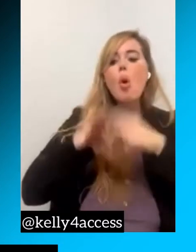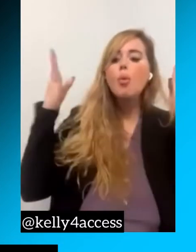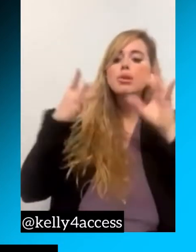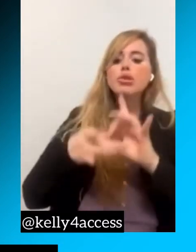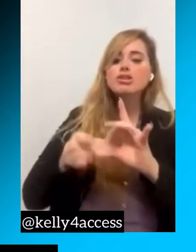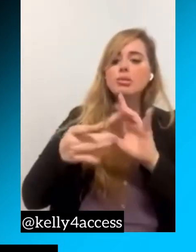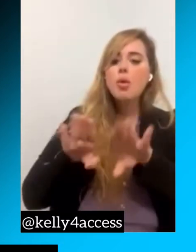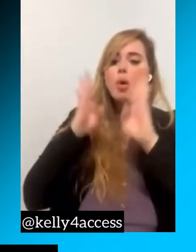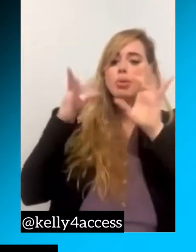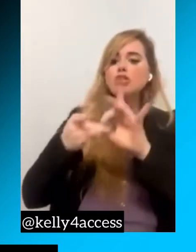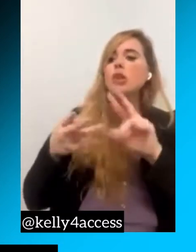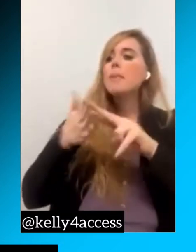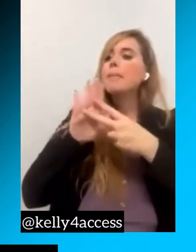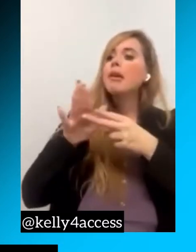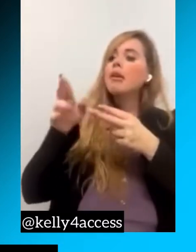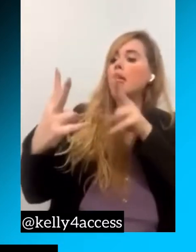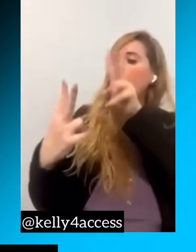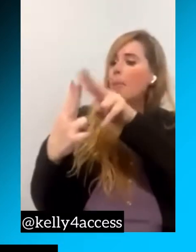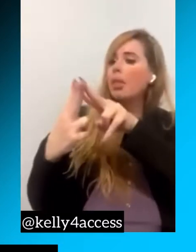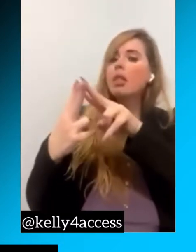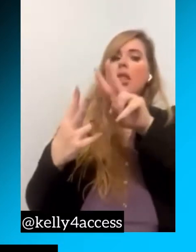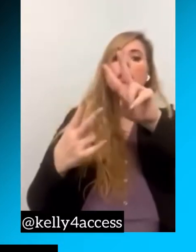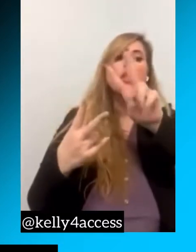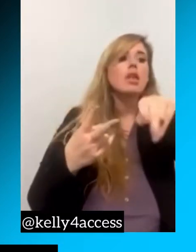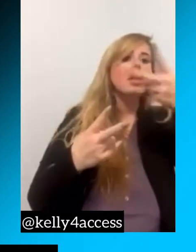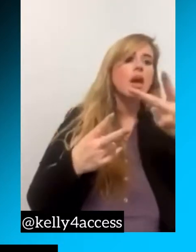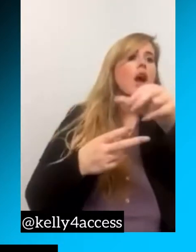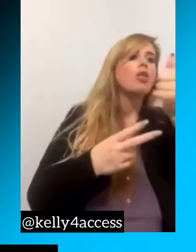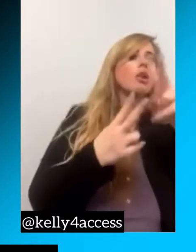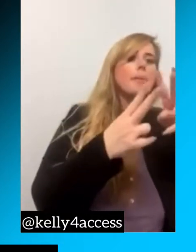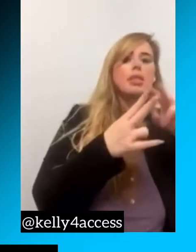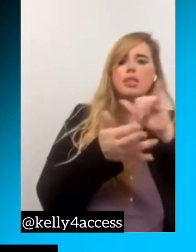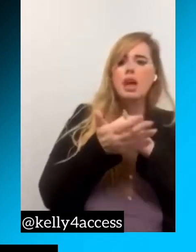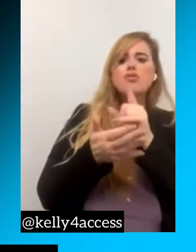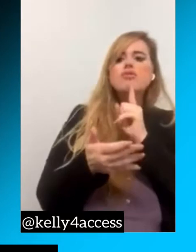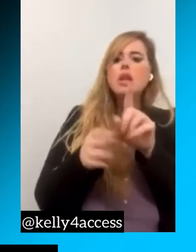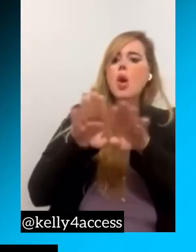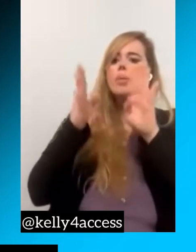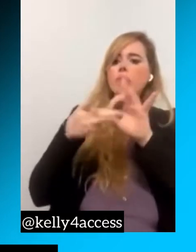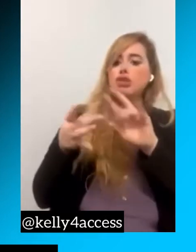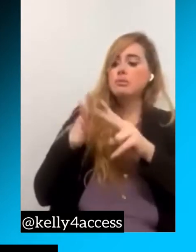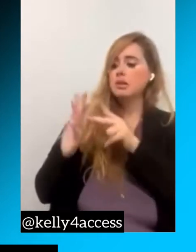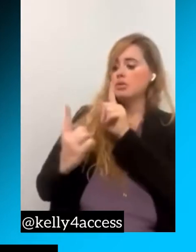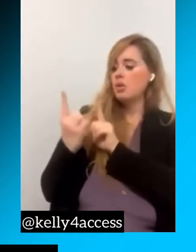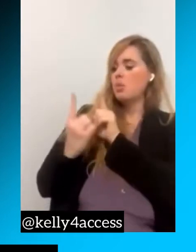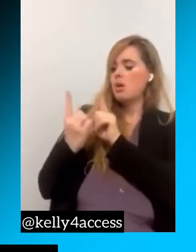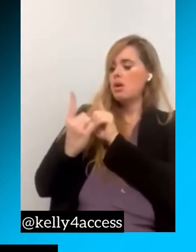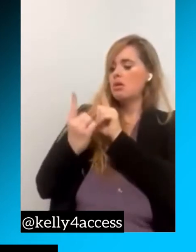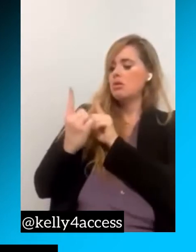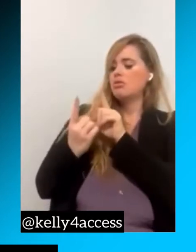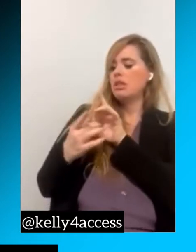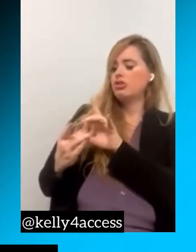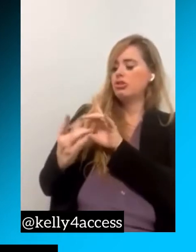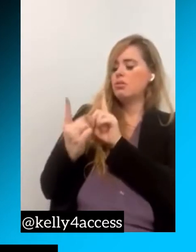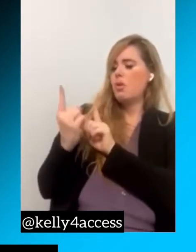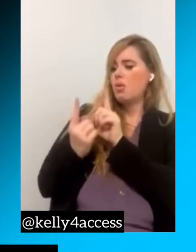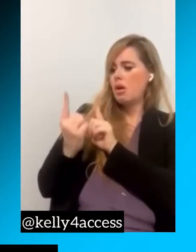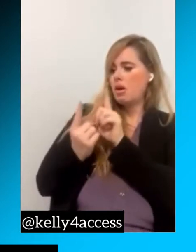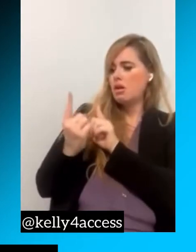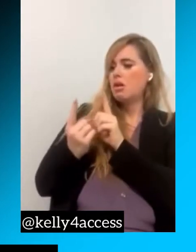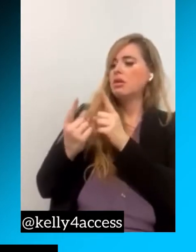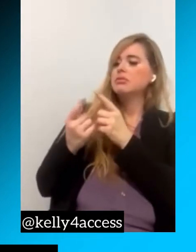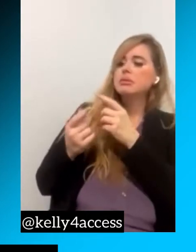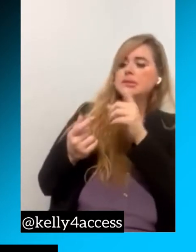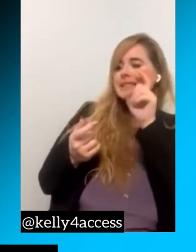up with open relationships. And open No. relationship is that you have one primary partner in which you have like emotional and sexual and